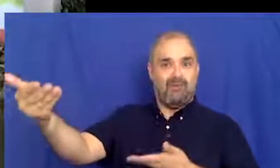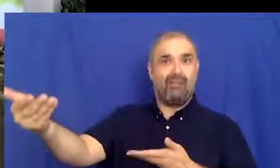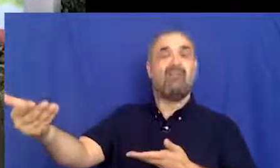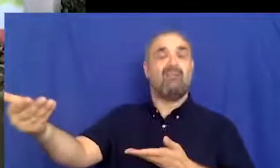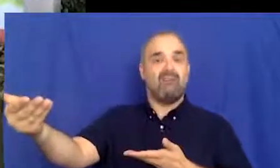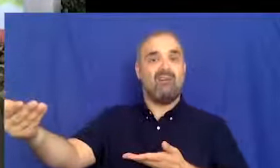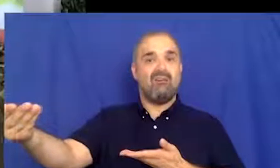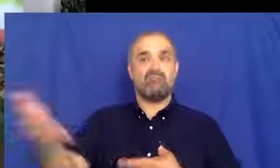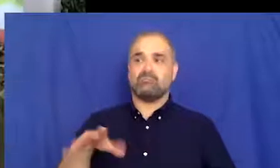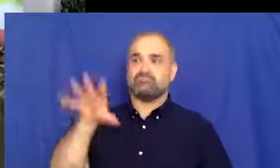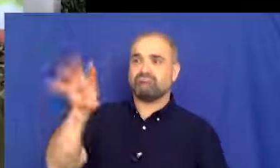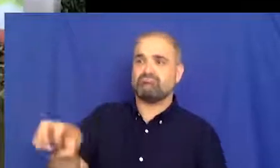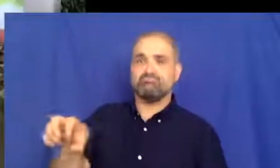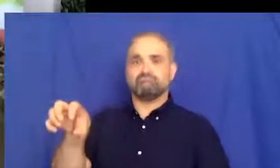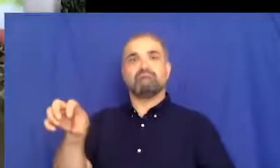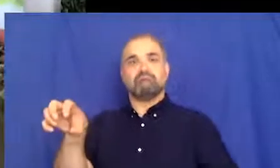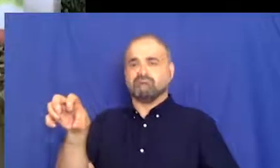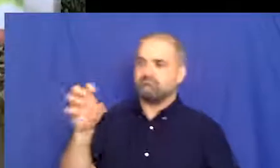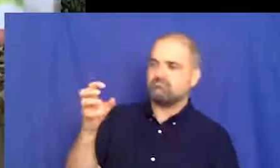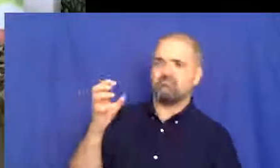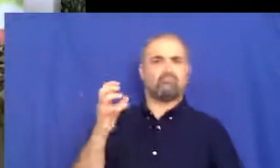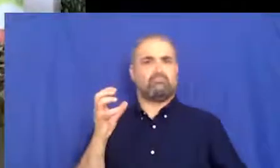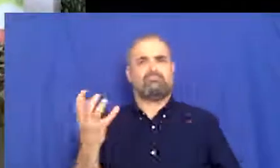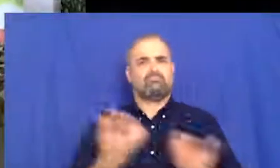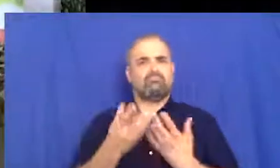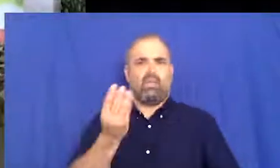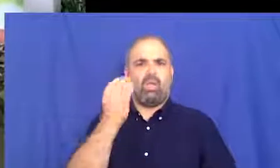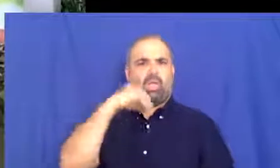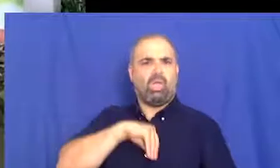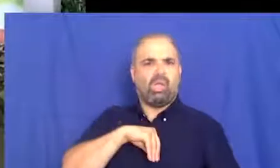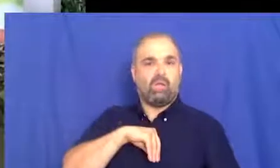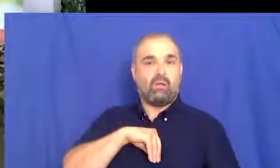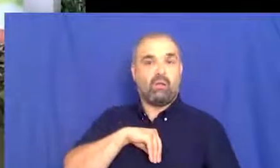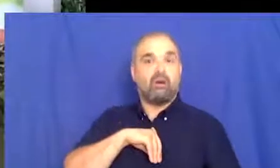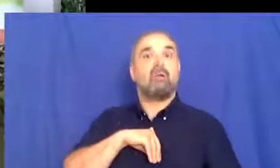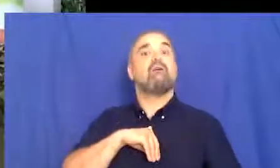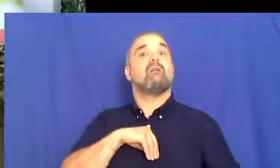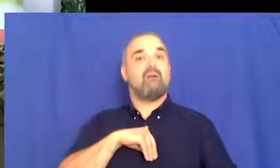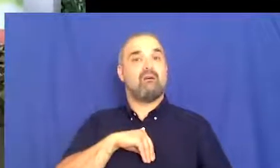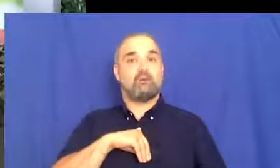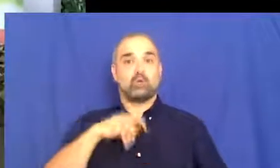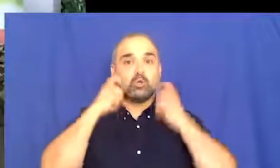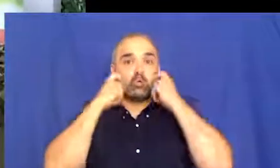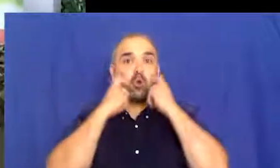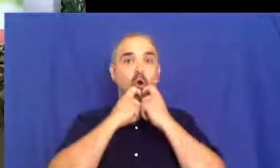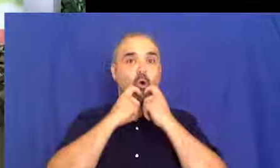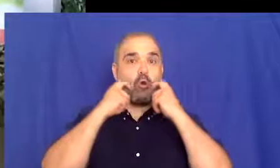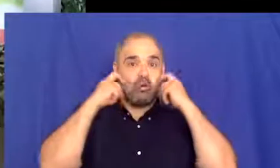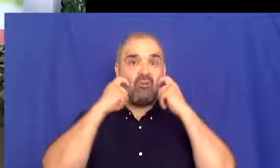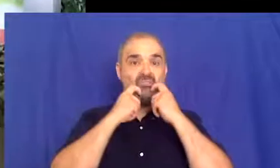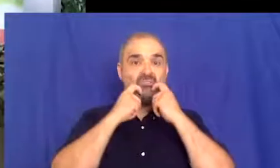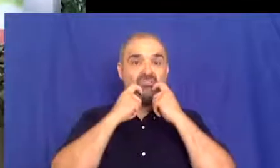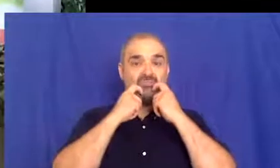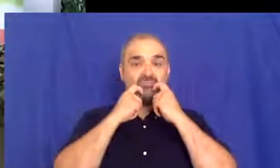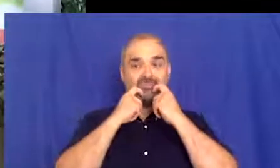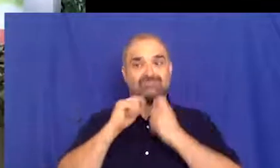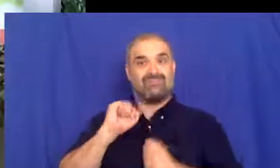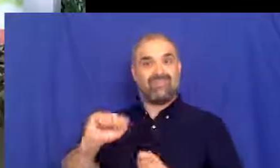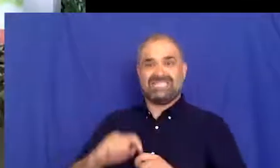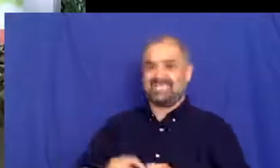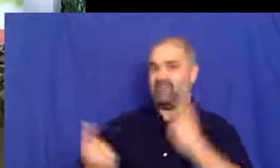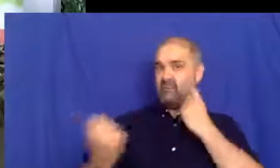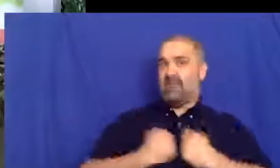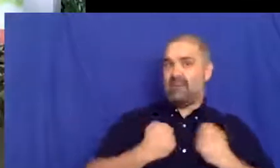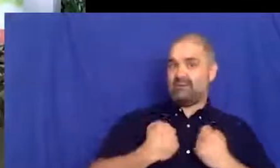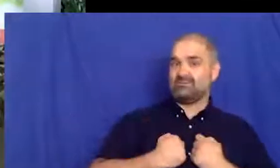belly plus a little bit, which is a lot bigger than their mouth. Their faces, or their jaws, are